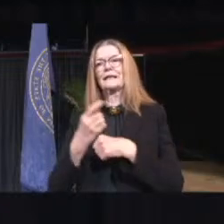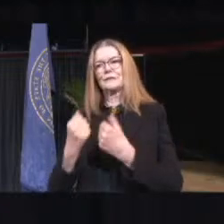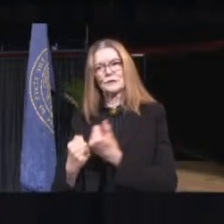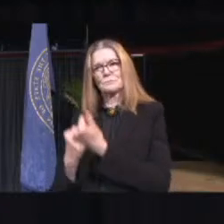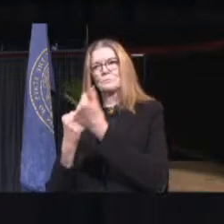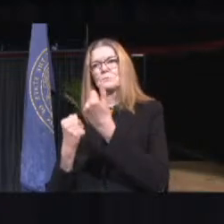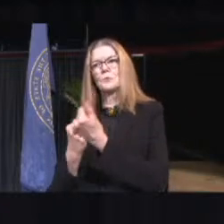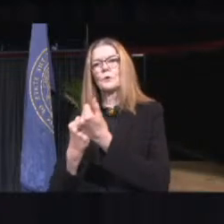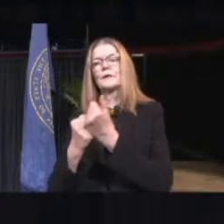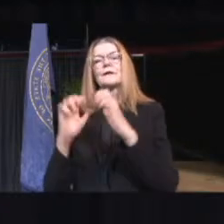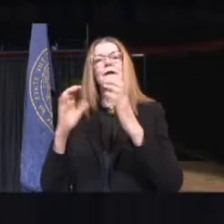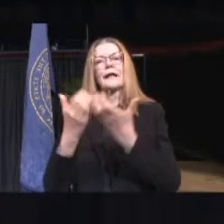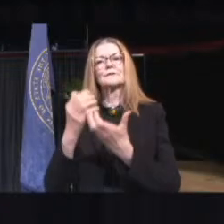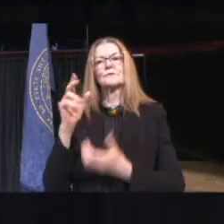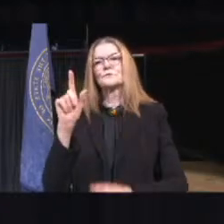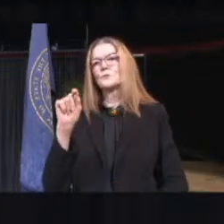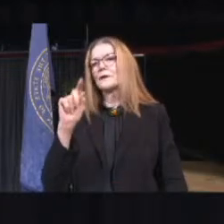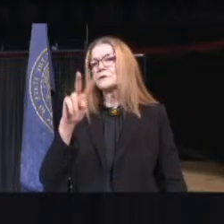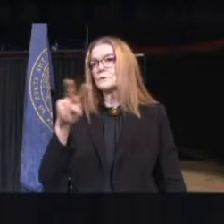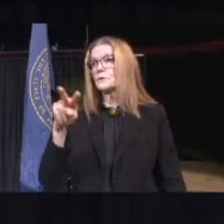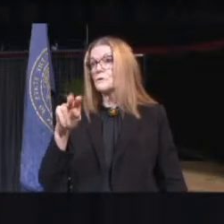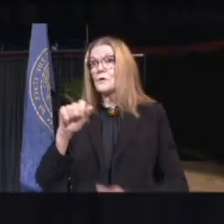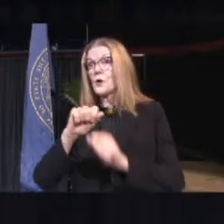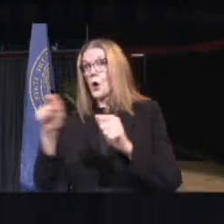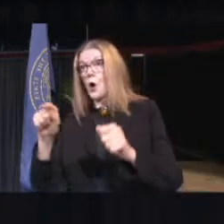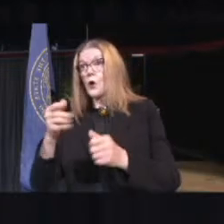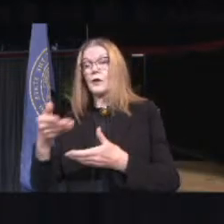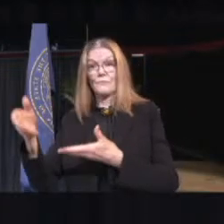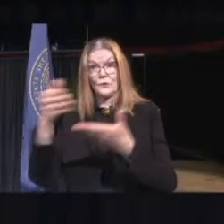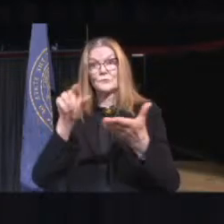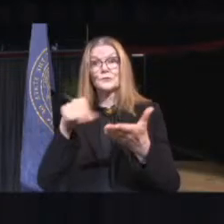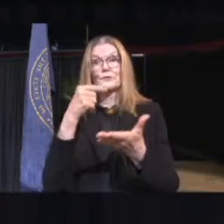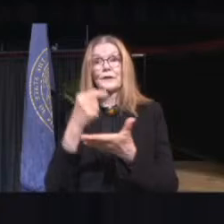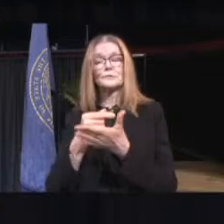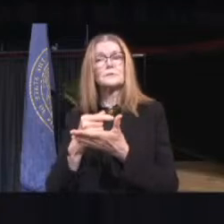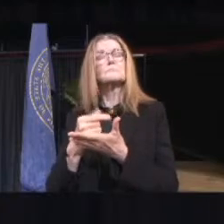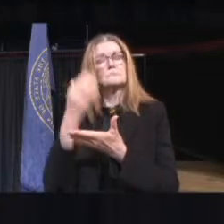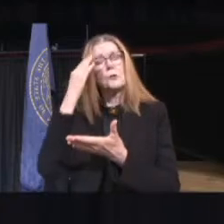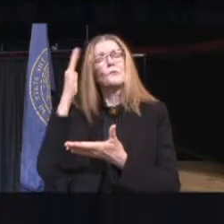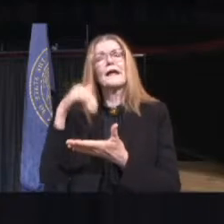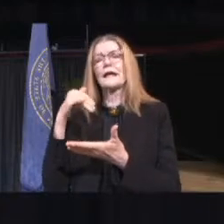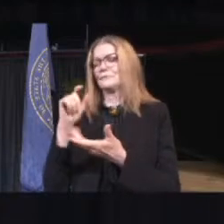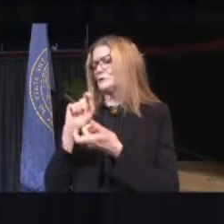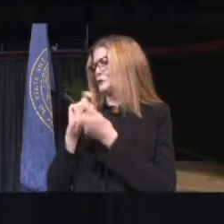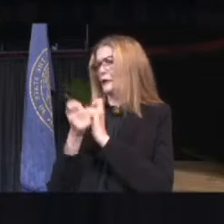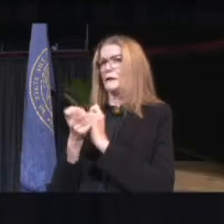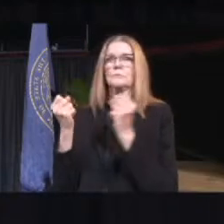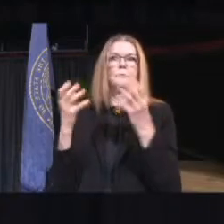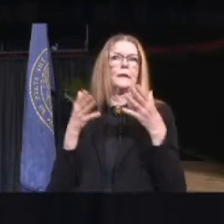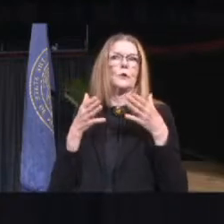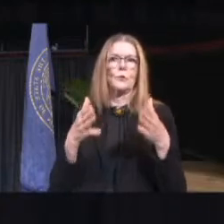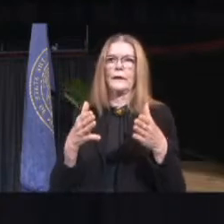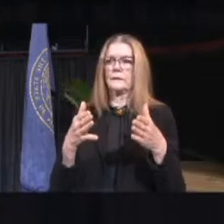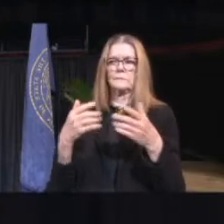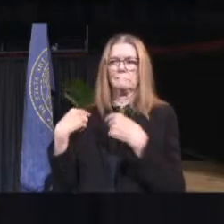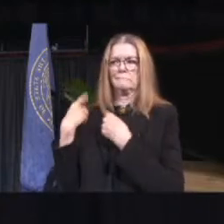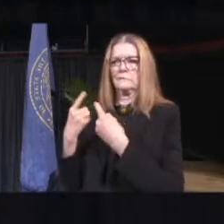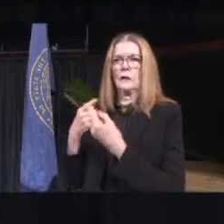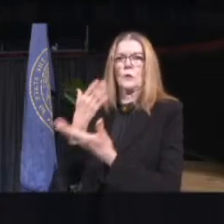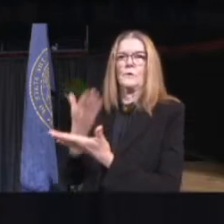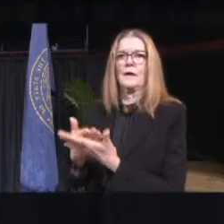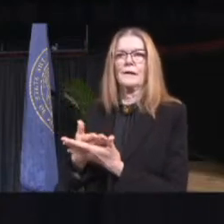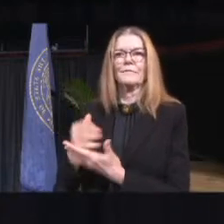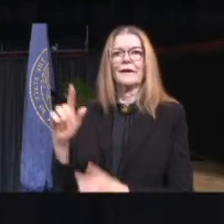2022. All of the graduates here today, I'm sure, can say they've changed in multiple ways since they first stepped foot into Lincoln East High